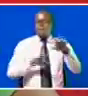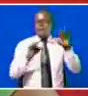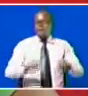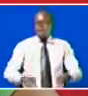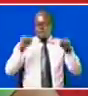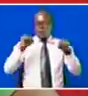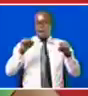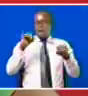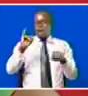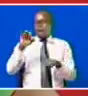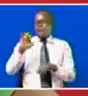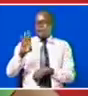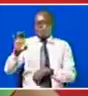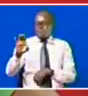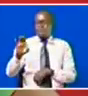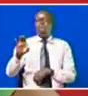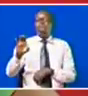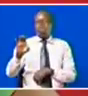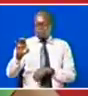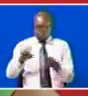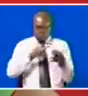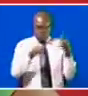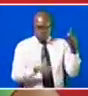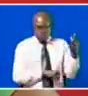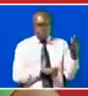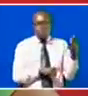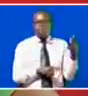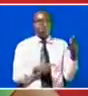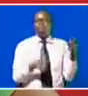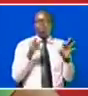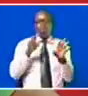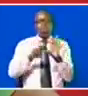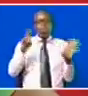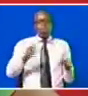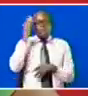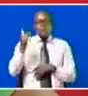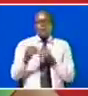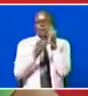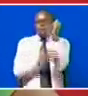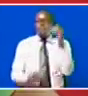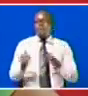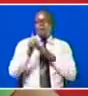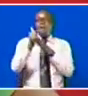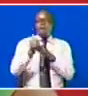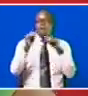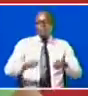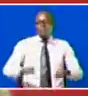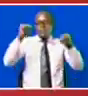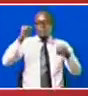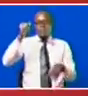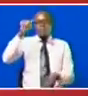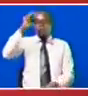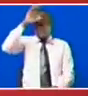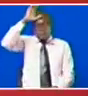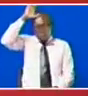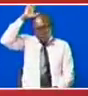Chairperson Constance Maina, Paul Kurgat and Margaret Mwachanya quit, citing poor leadership by Chairman Wafula Chebukati. Now,